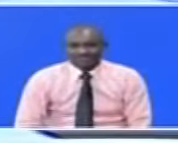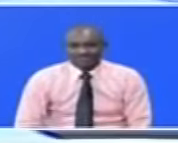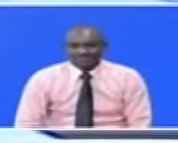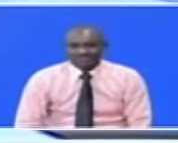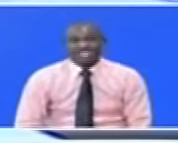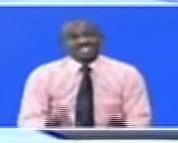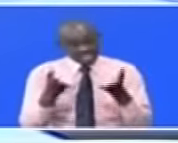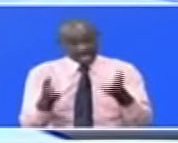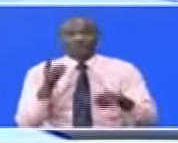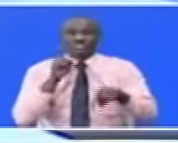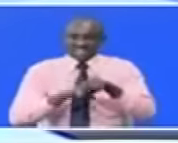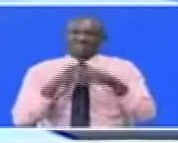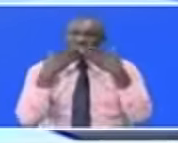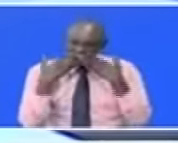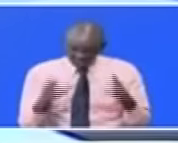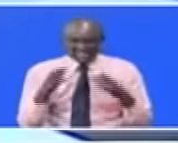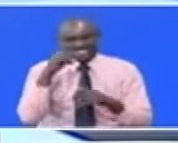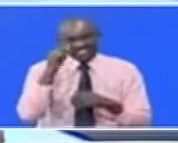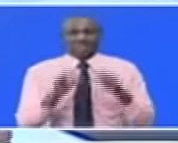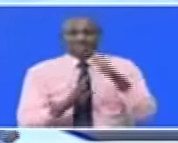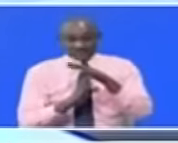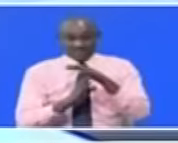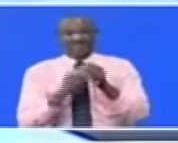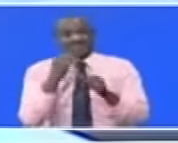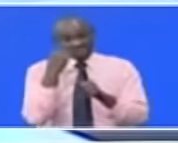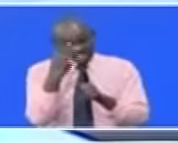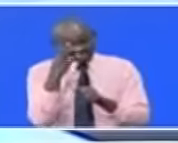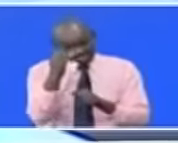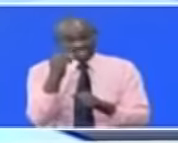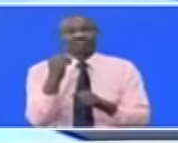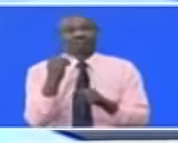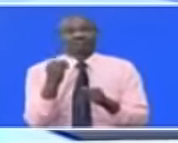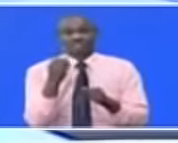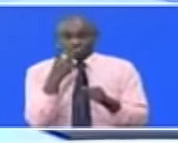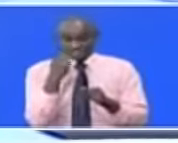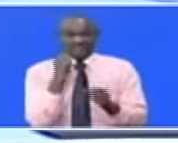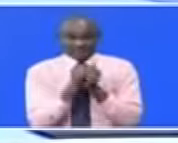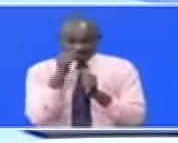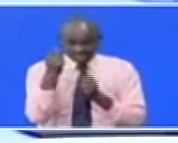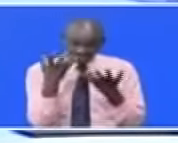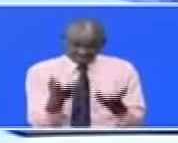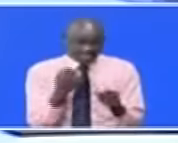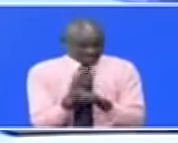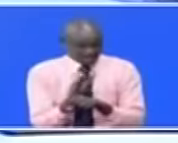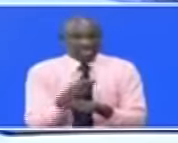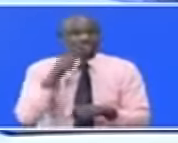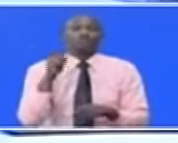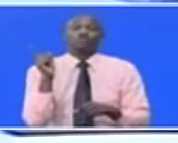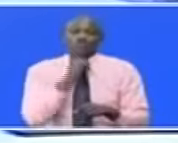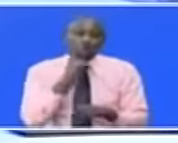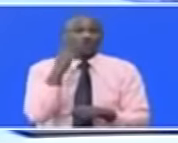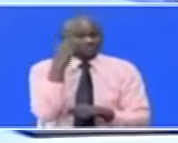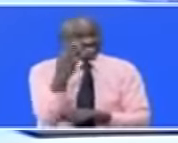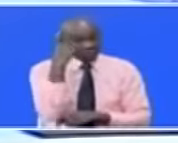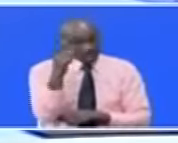Right, and that's where we wrap up KTN Prime this evening, the 30th day of December 2015. Tomorrow is the 31st day, and we